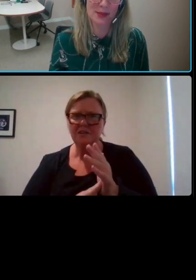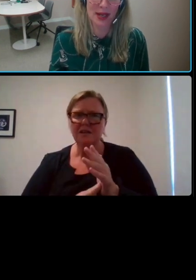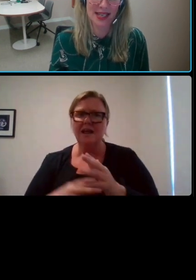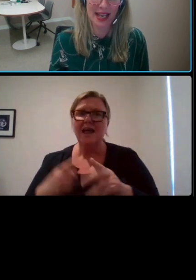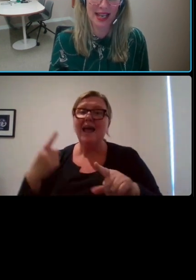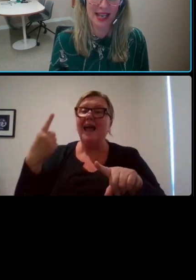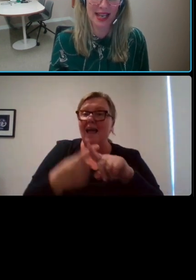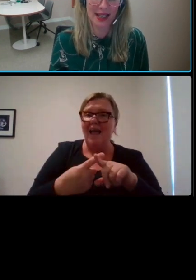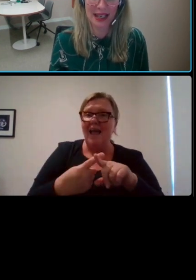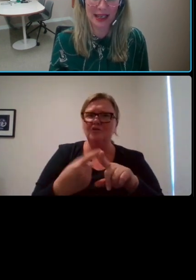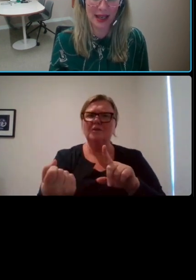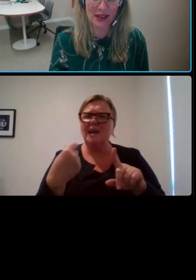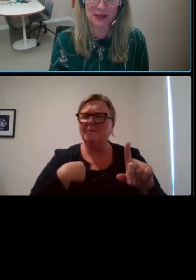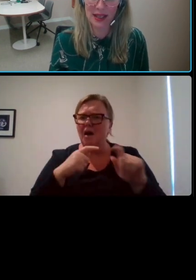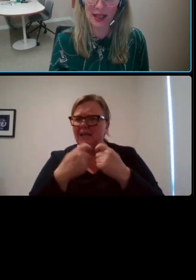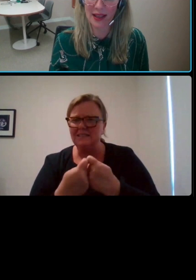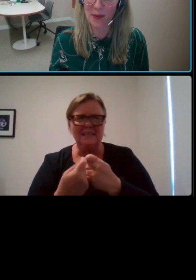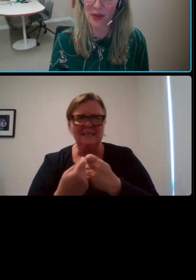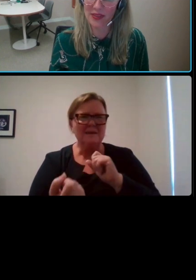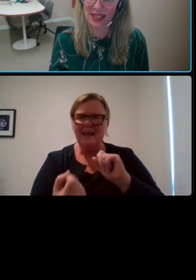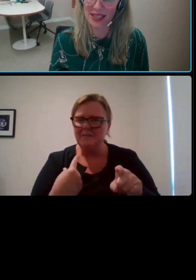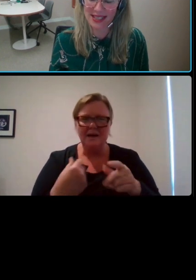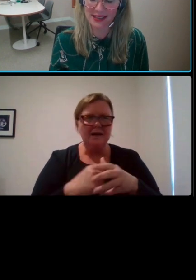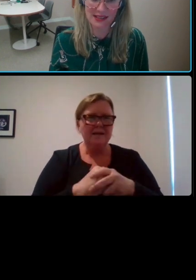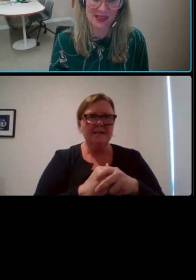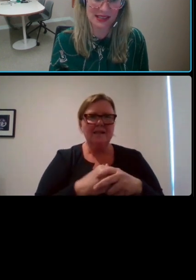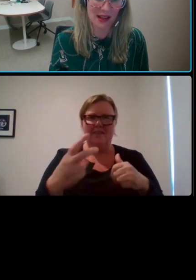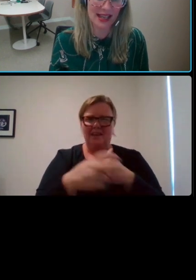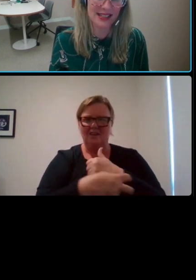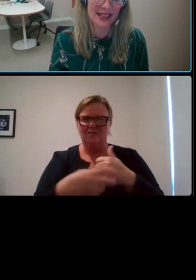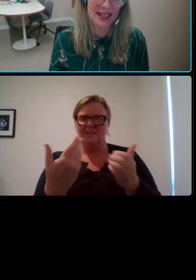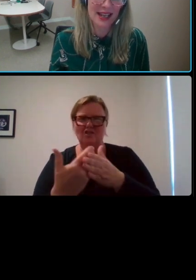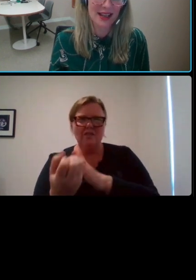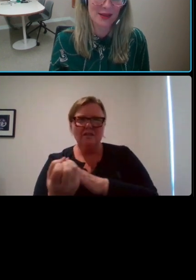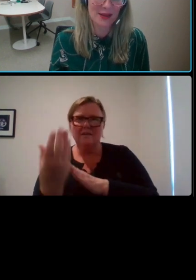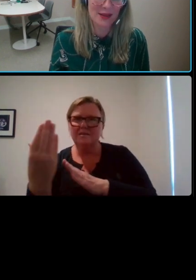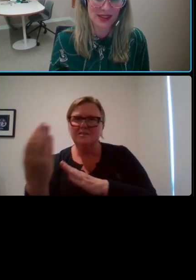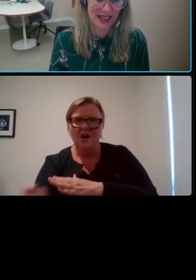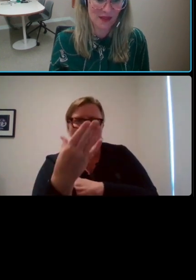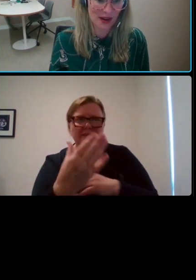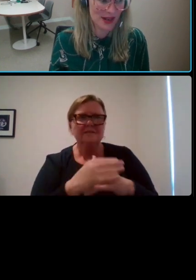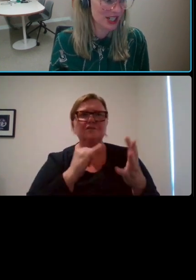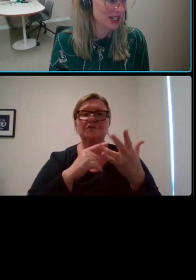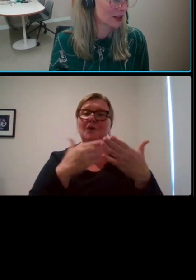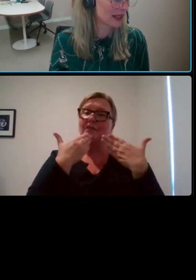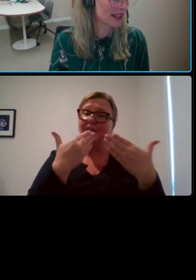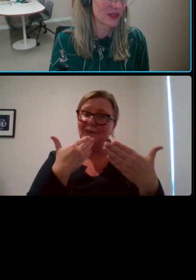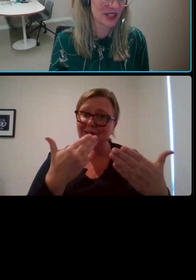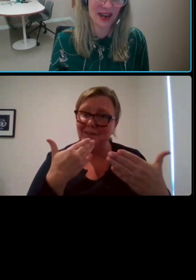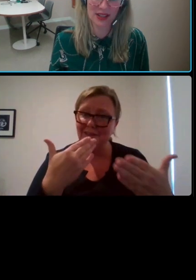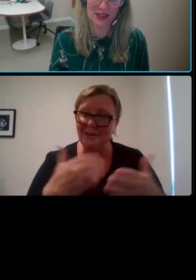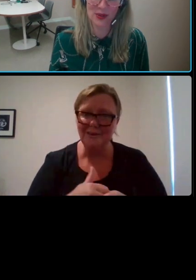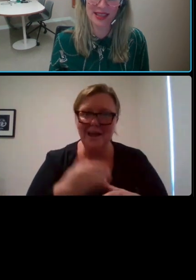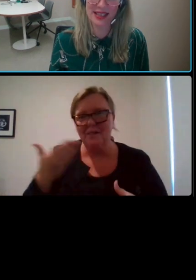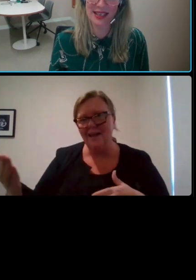also send my team an email at the address that's on the slide. So thank you very much. I'll hand